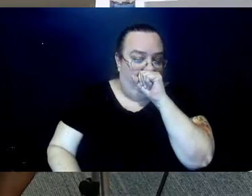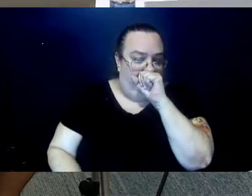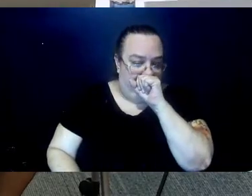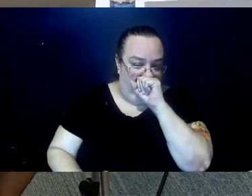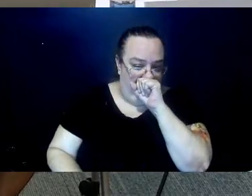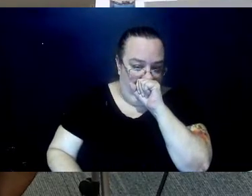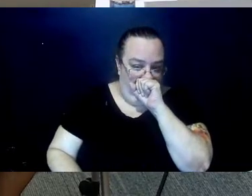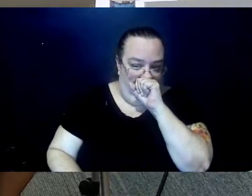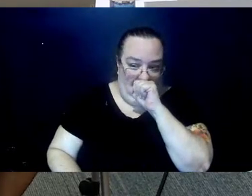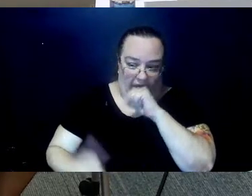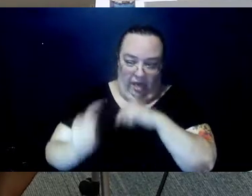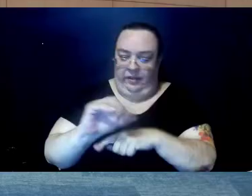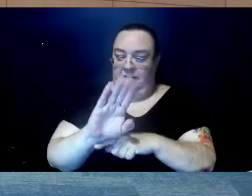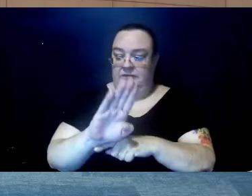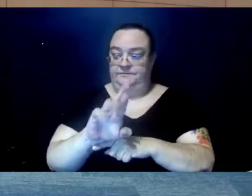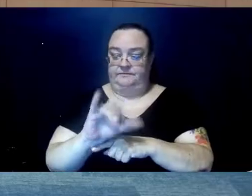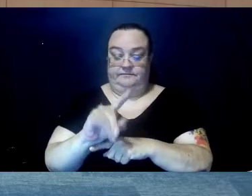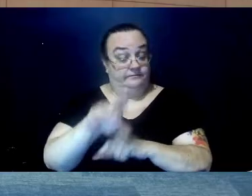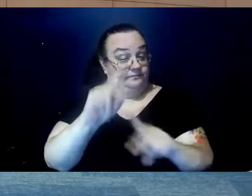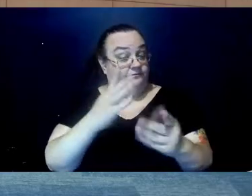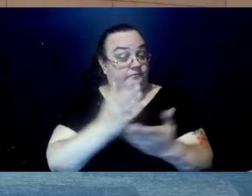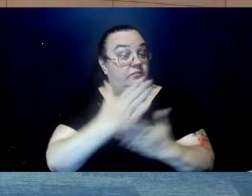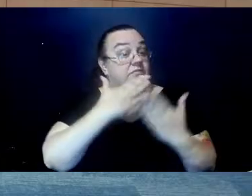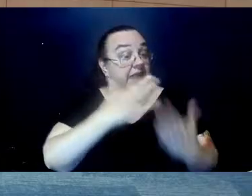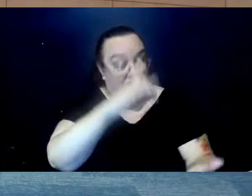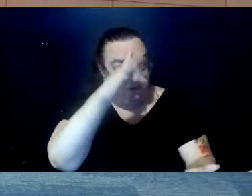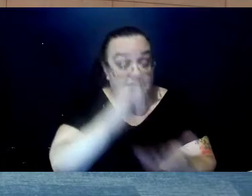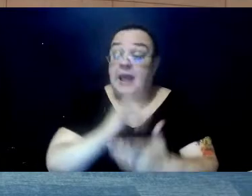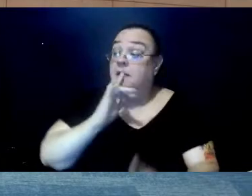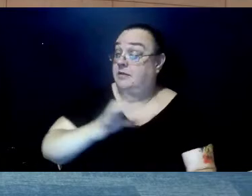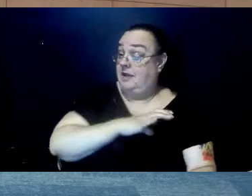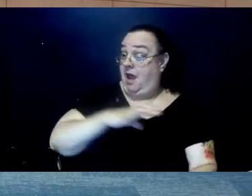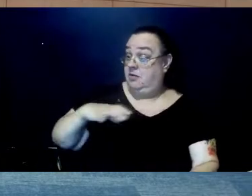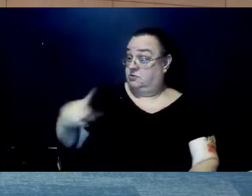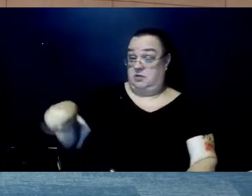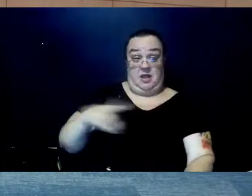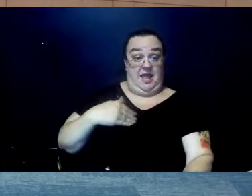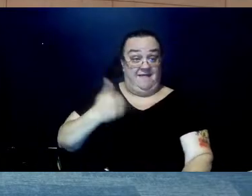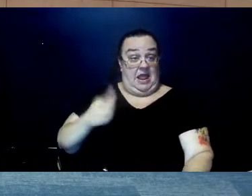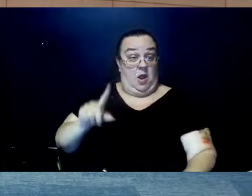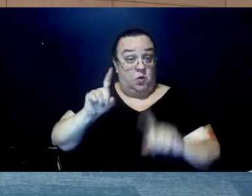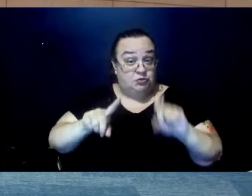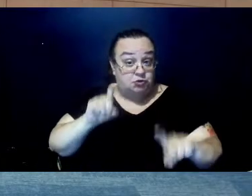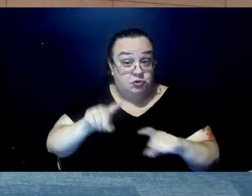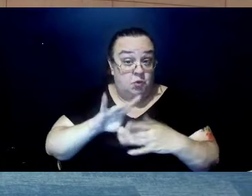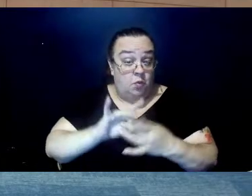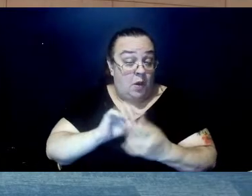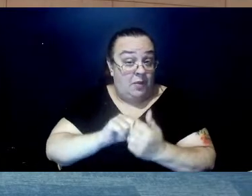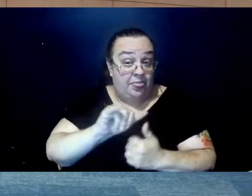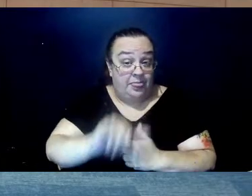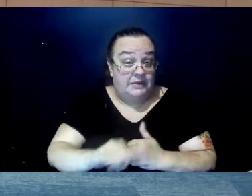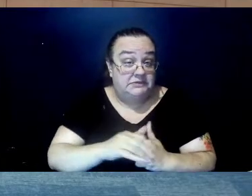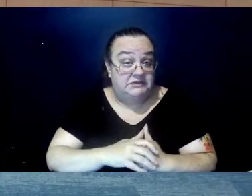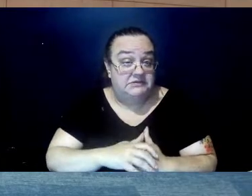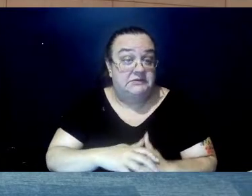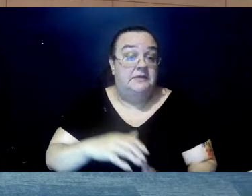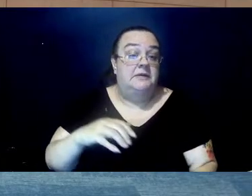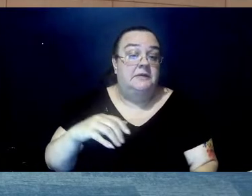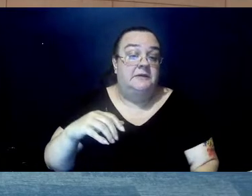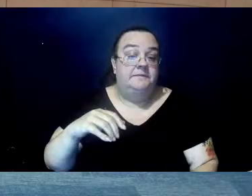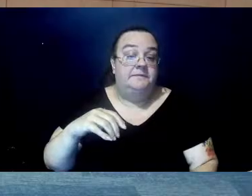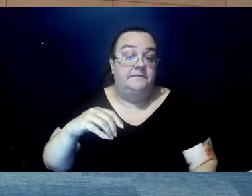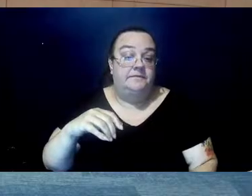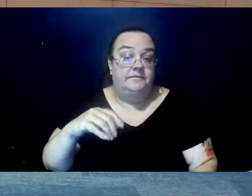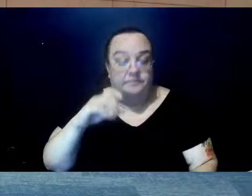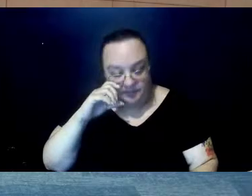All right, thank you for that. Council, do you have any questions about this? If not, I had a quick question.